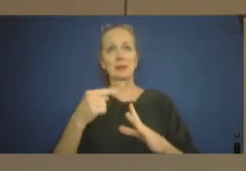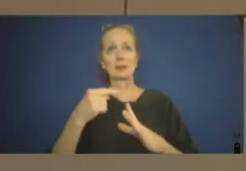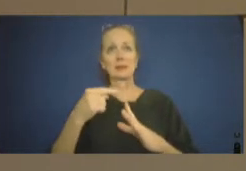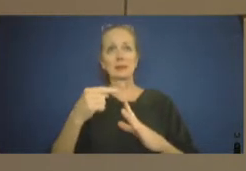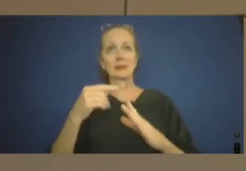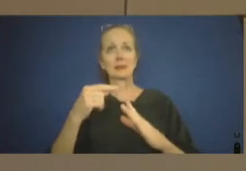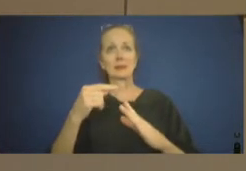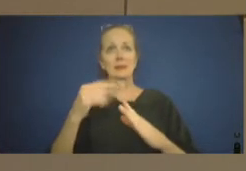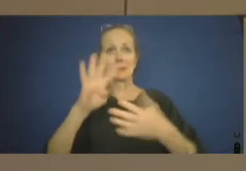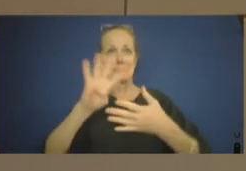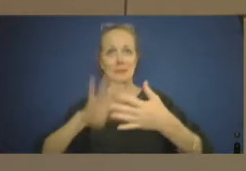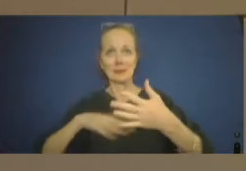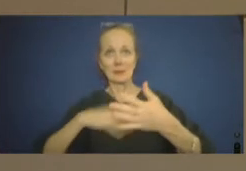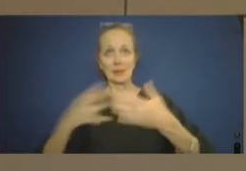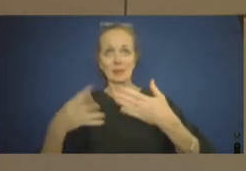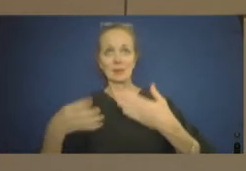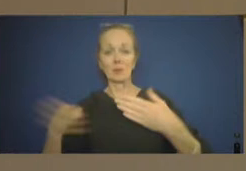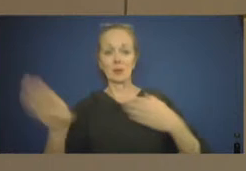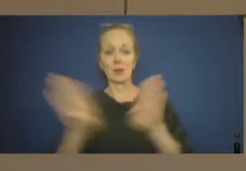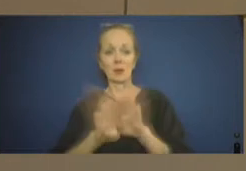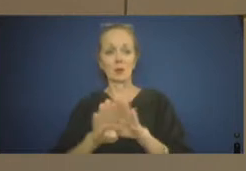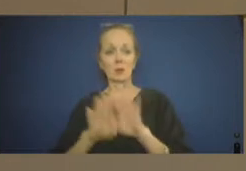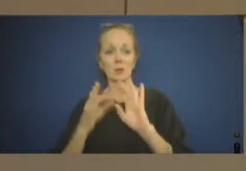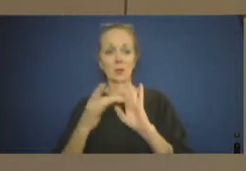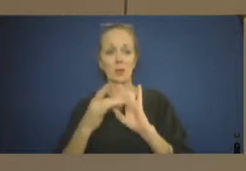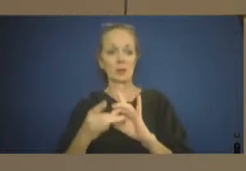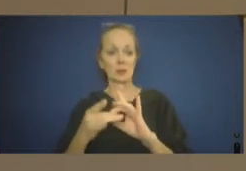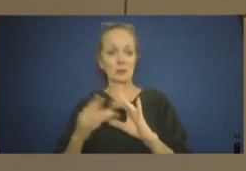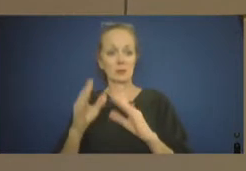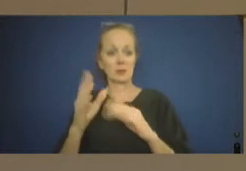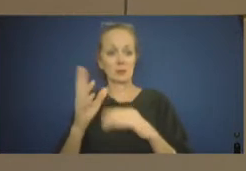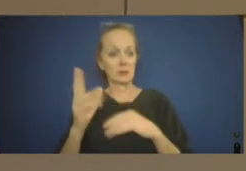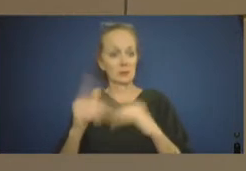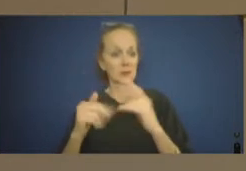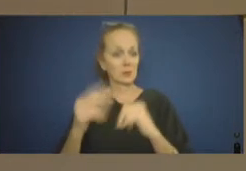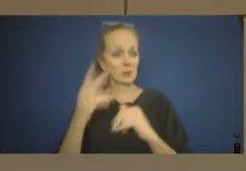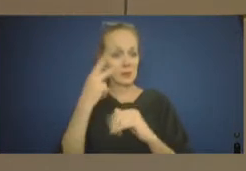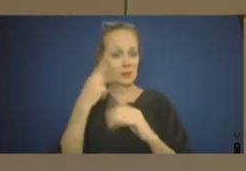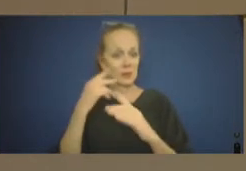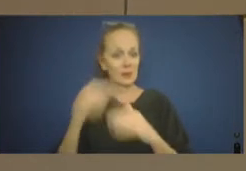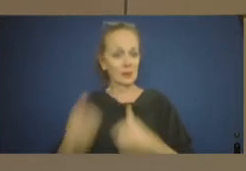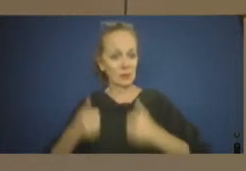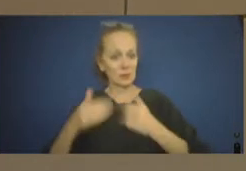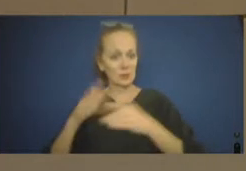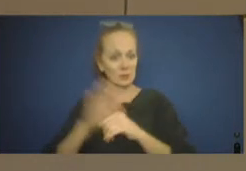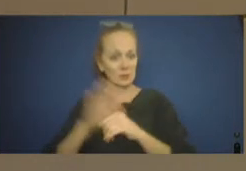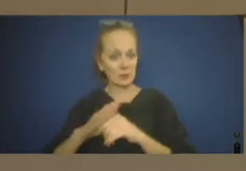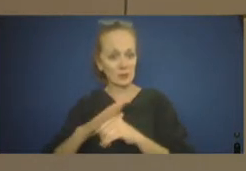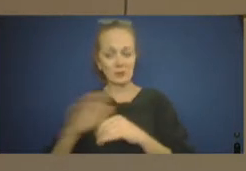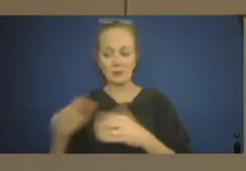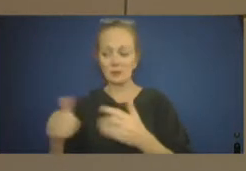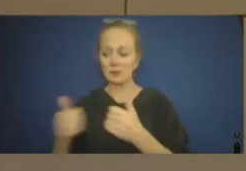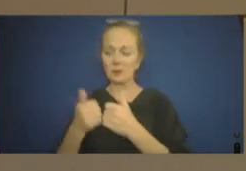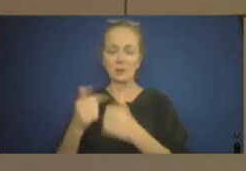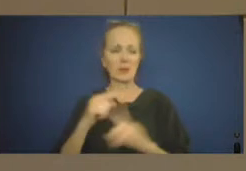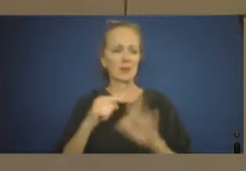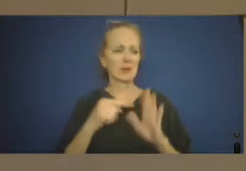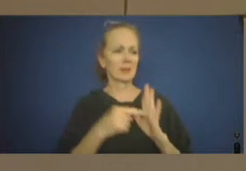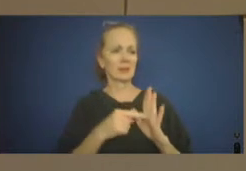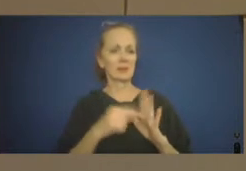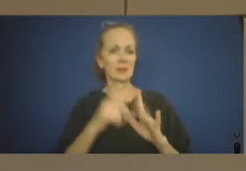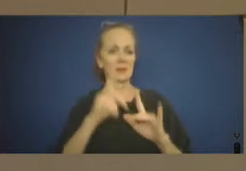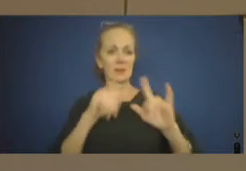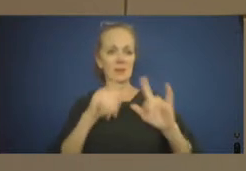to construction. We already see that in residential areas where there's a challenge, but these are very, very